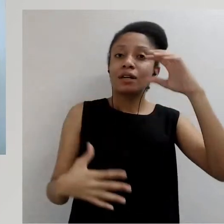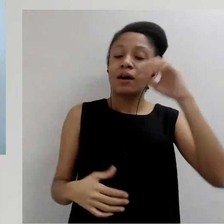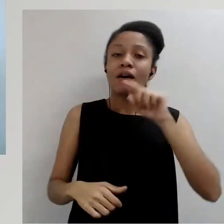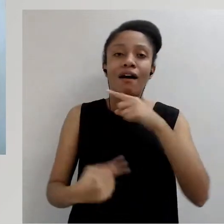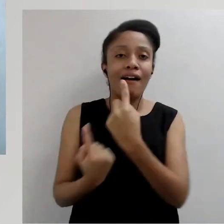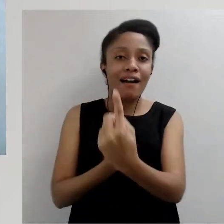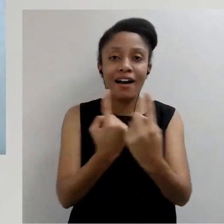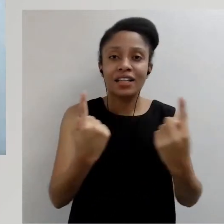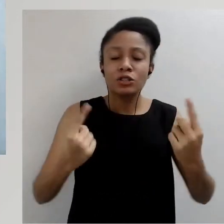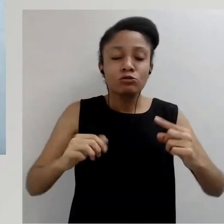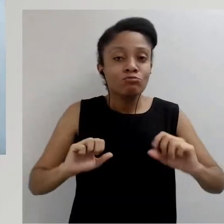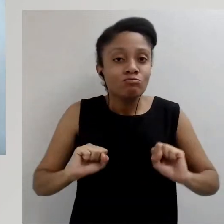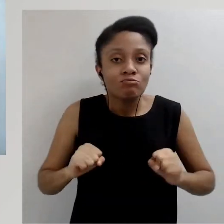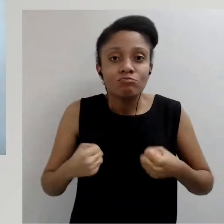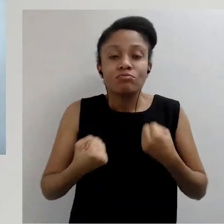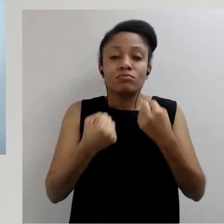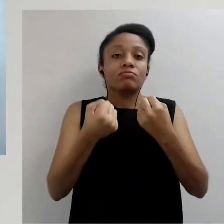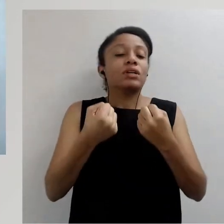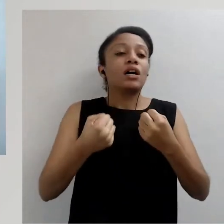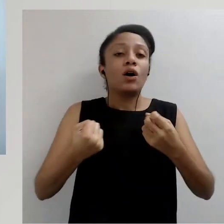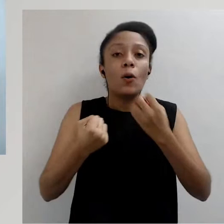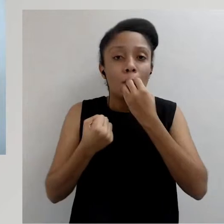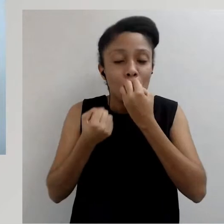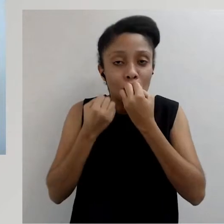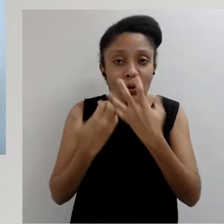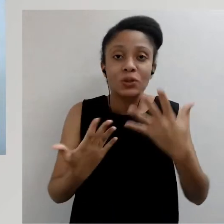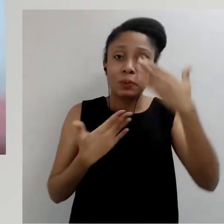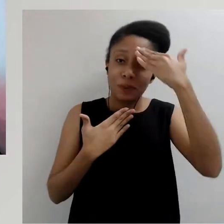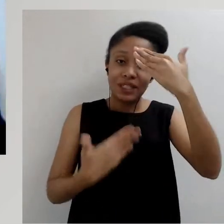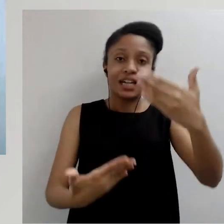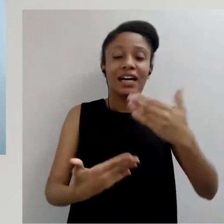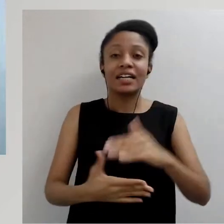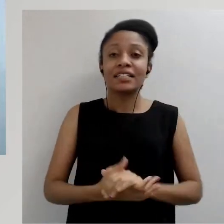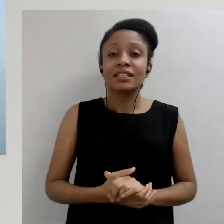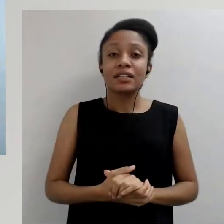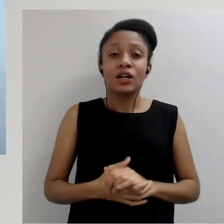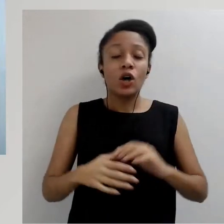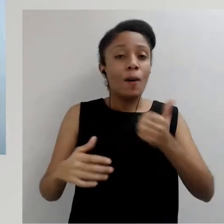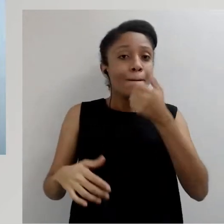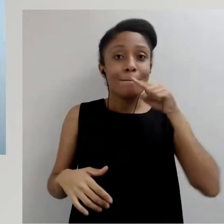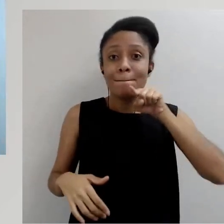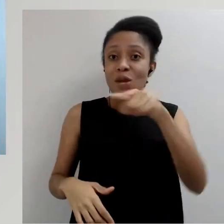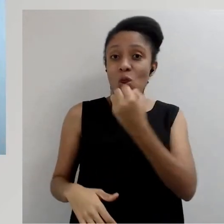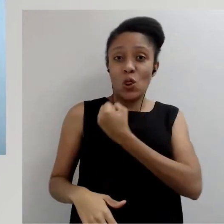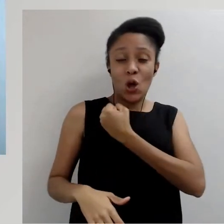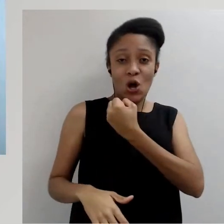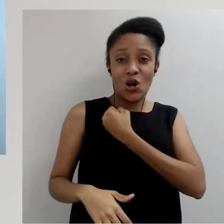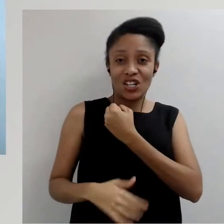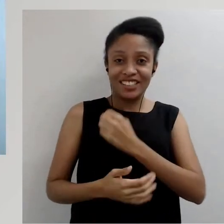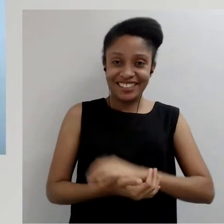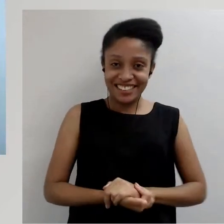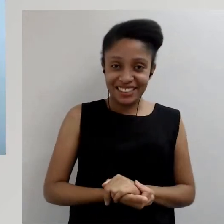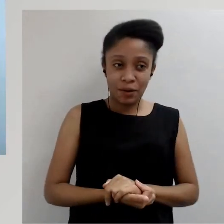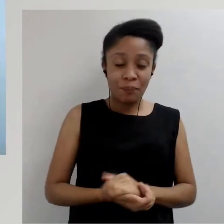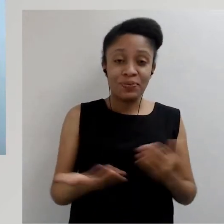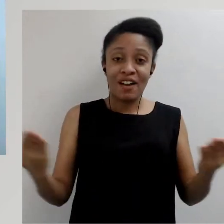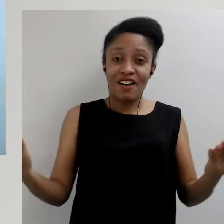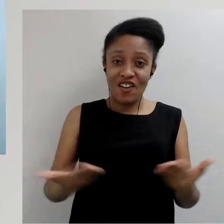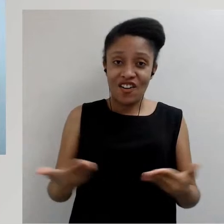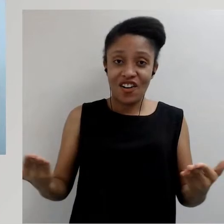quality, everyone presentation, your donation. Thank you. Thank you a lot. I give you a